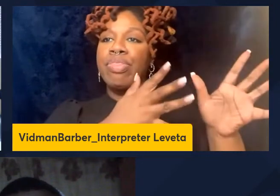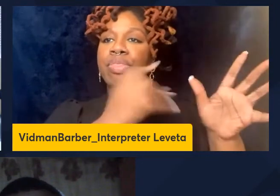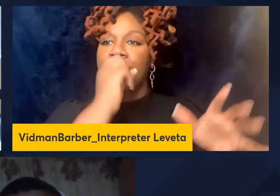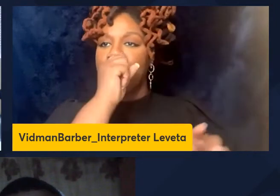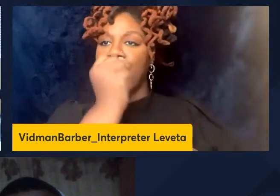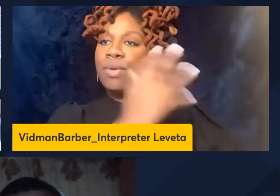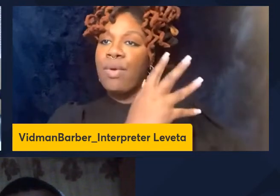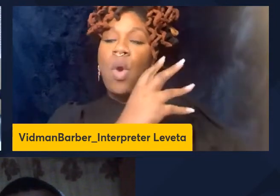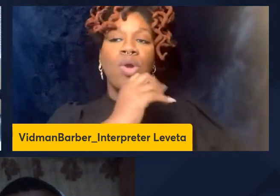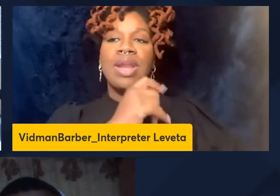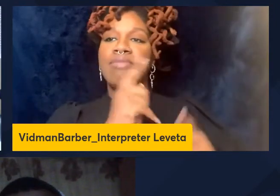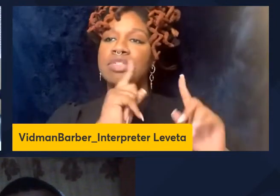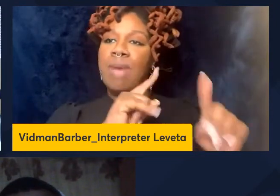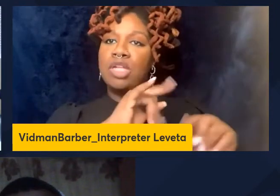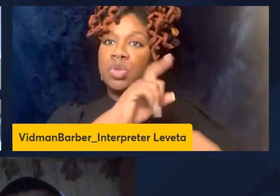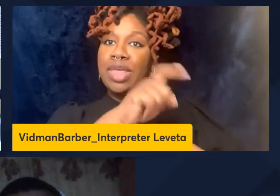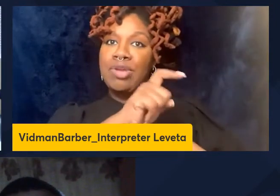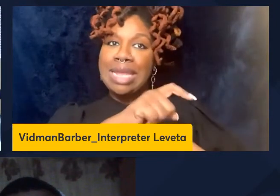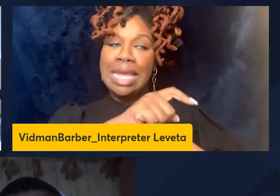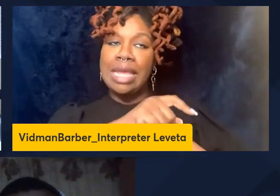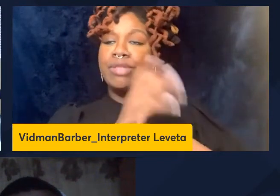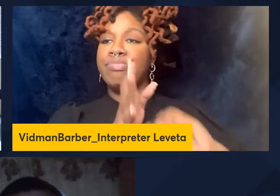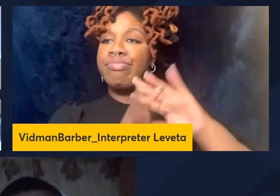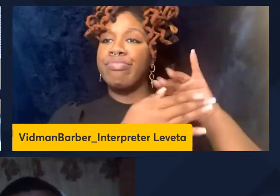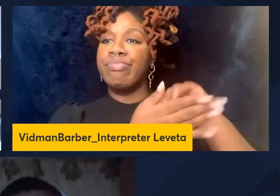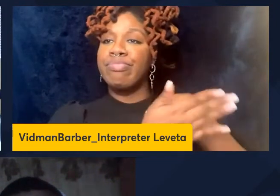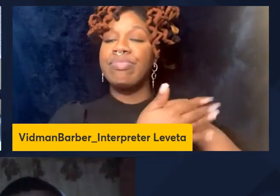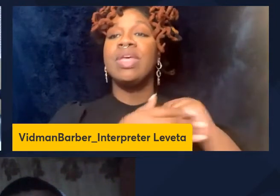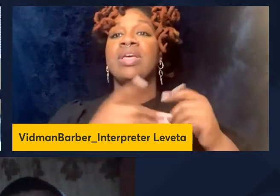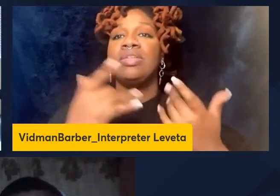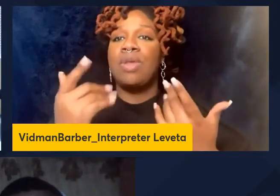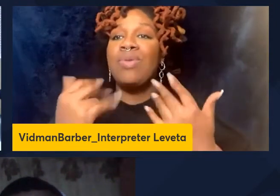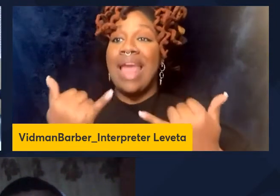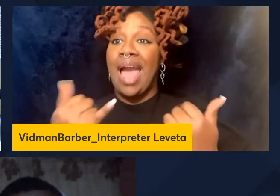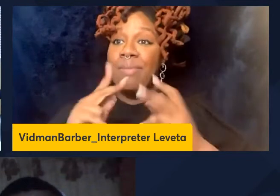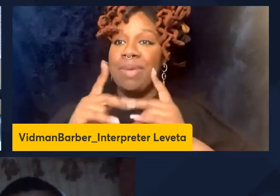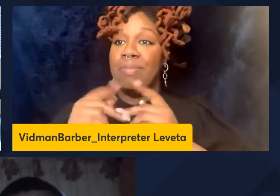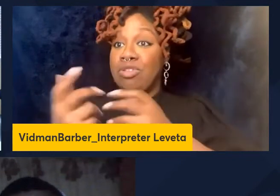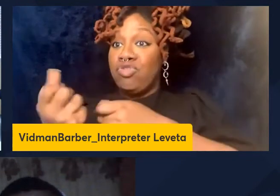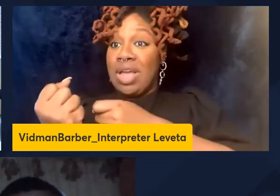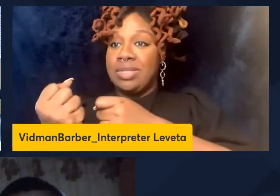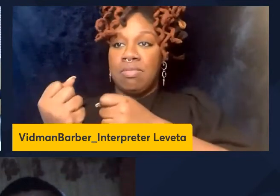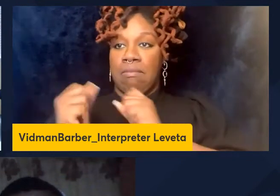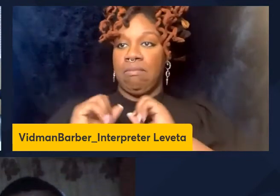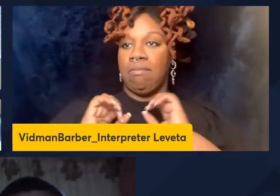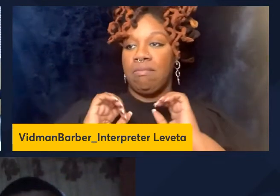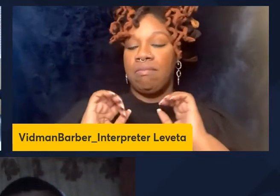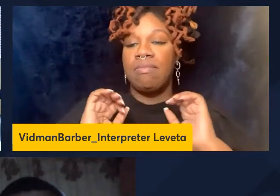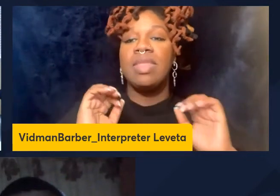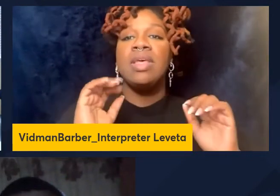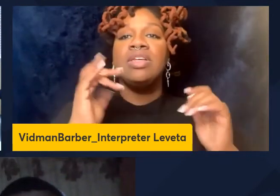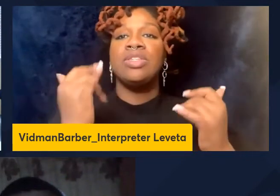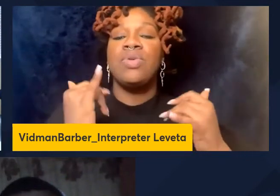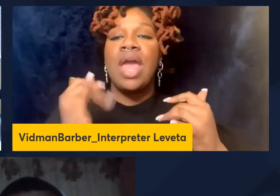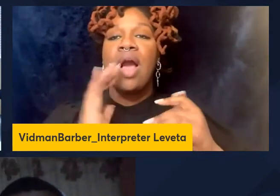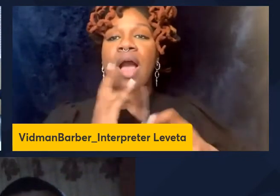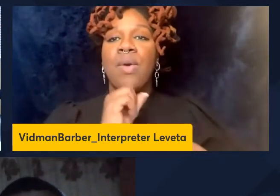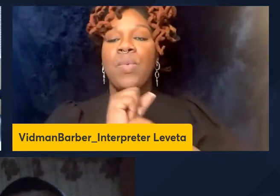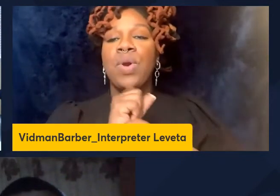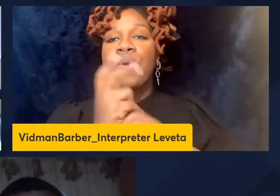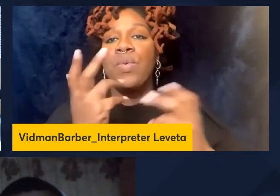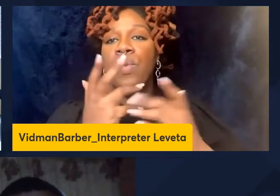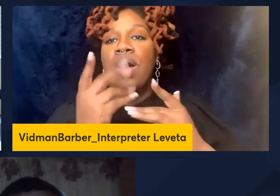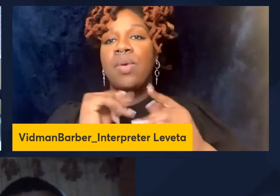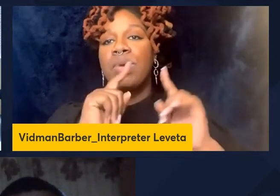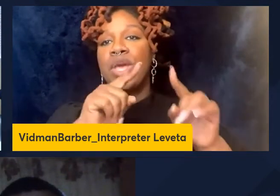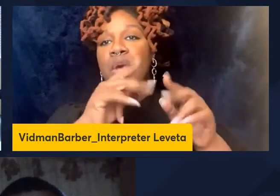needs appropriately. And so our work is going to the places that have already